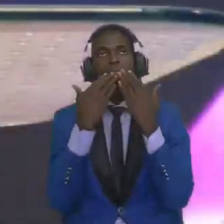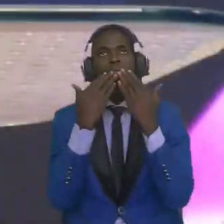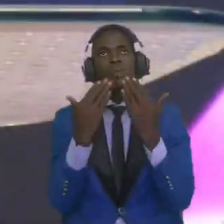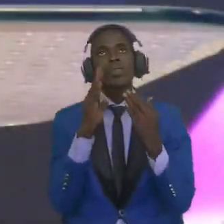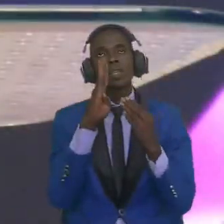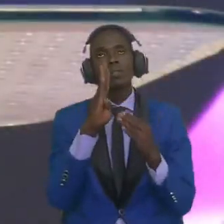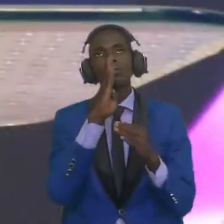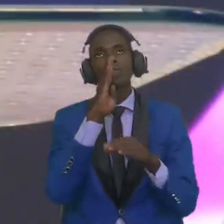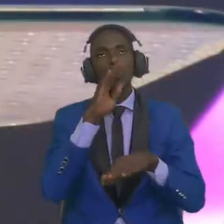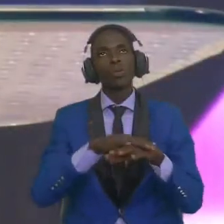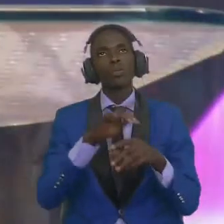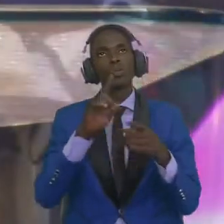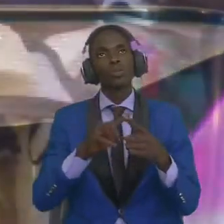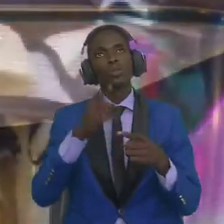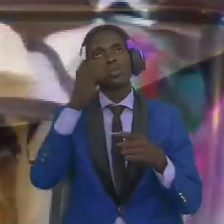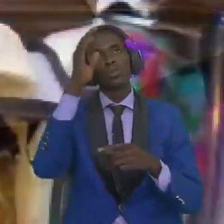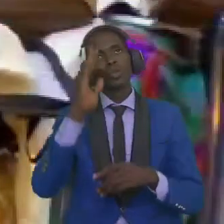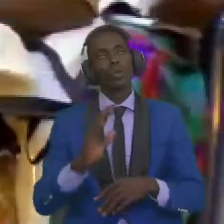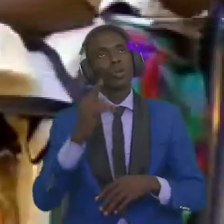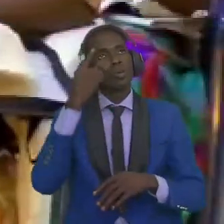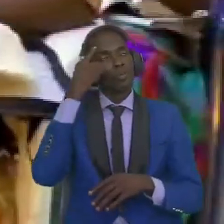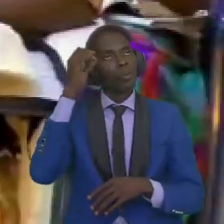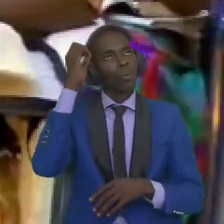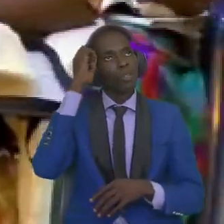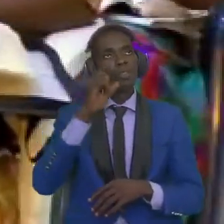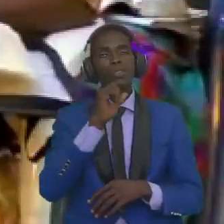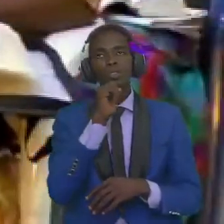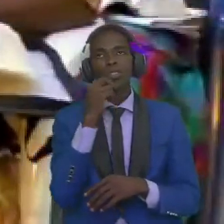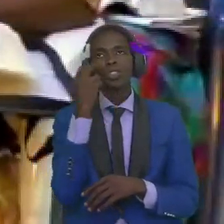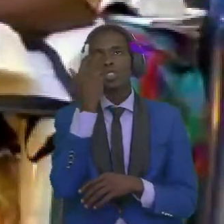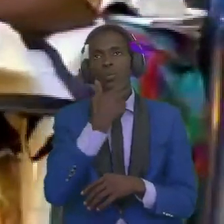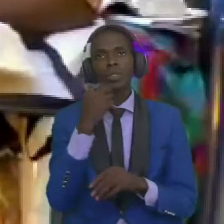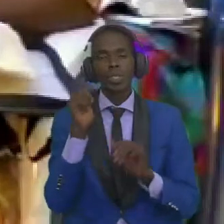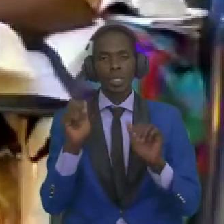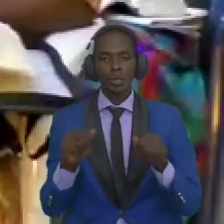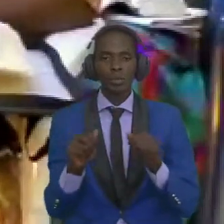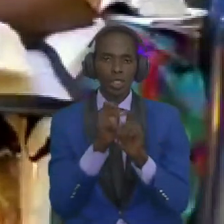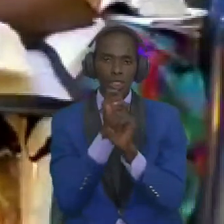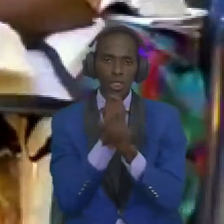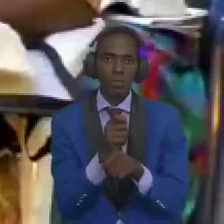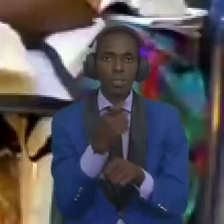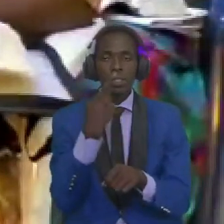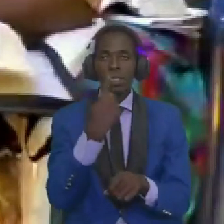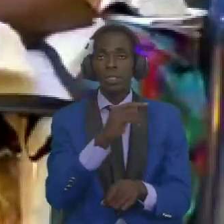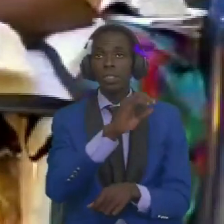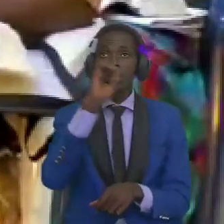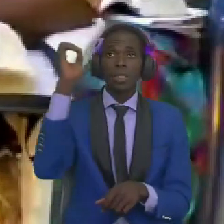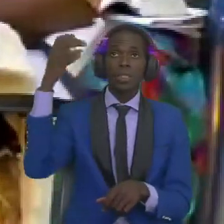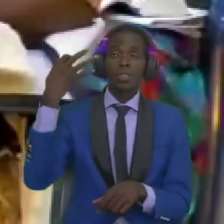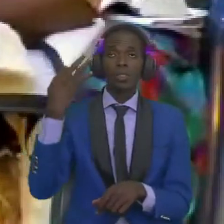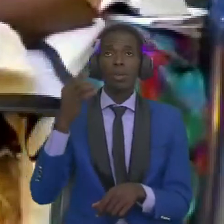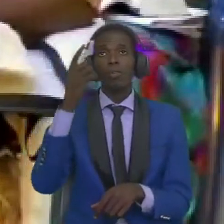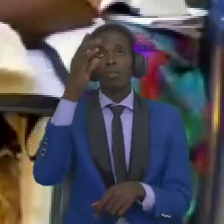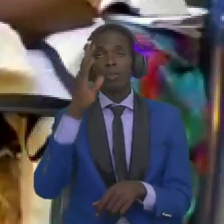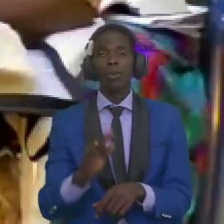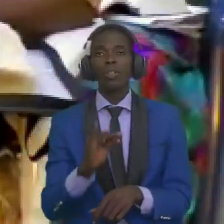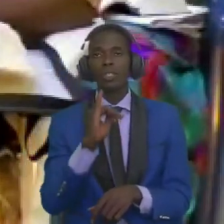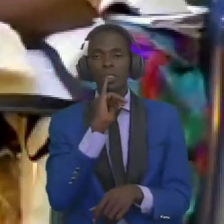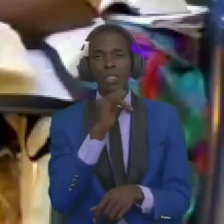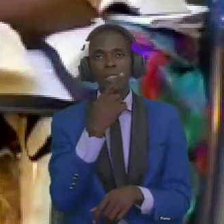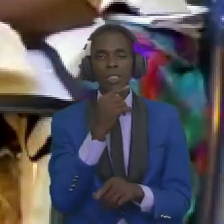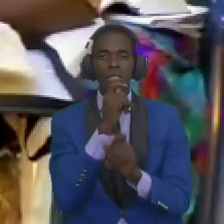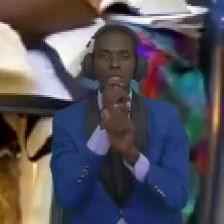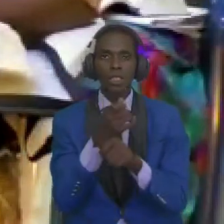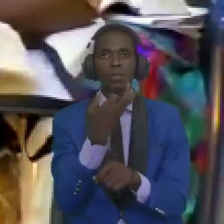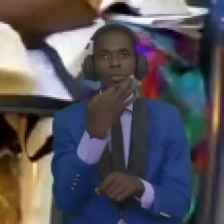unto God for his unspeakable gift. The grace of God is the gift of God.